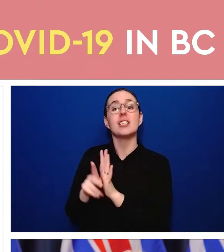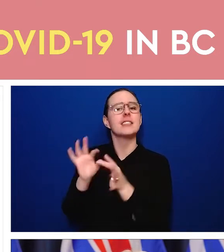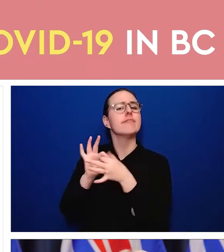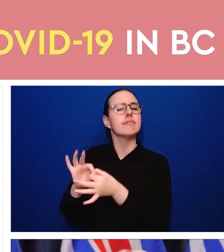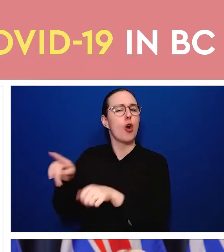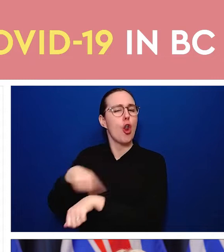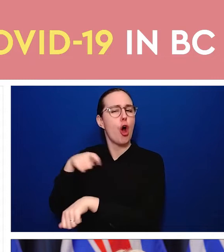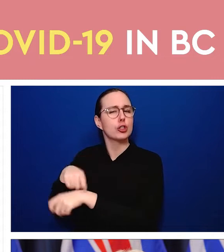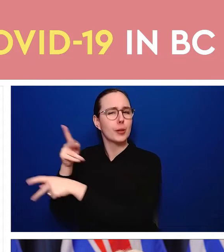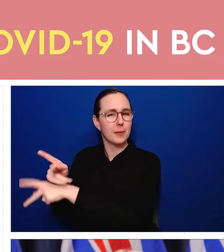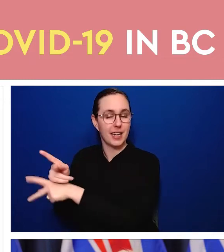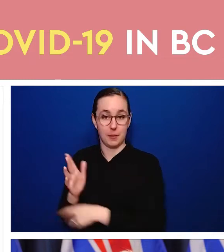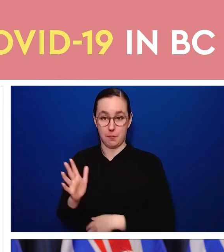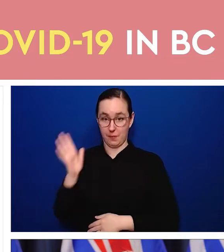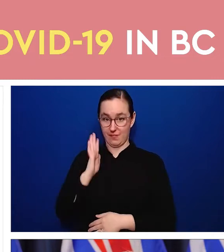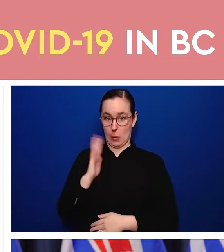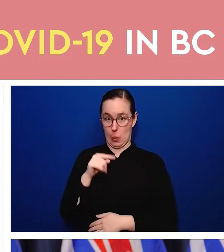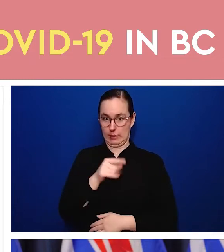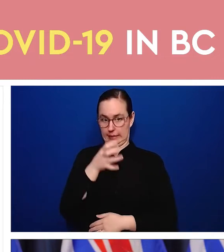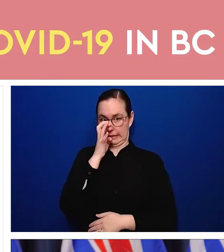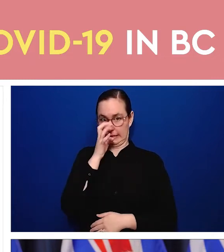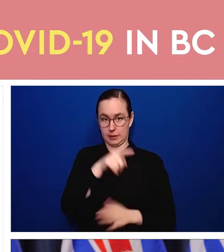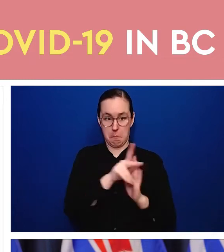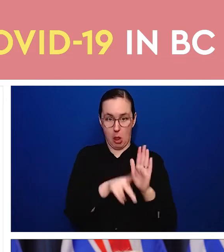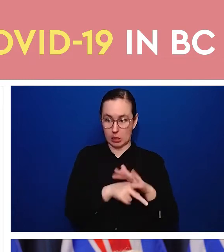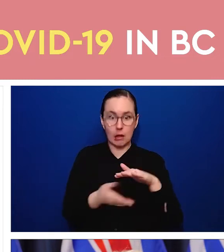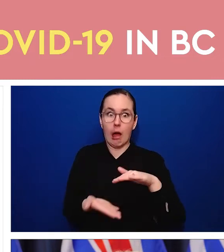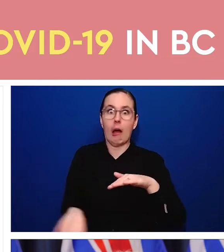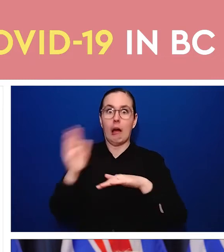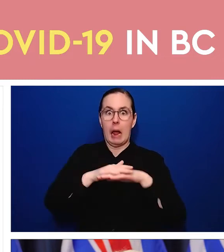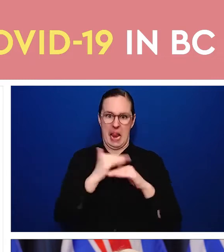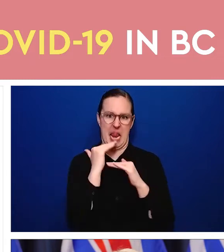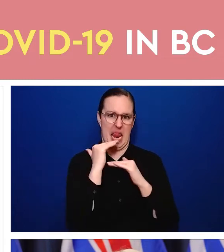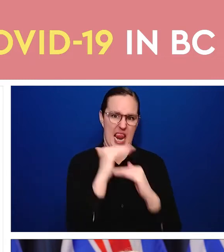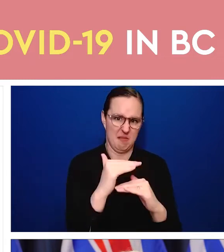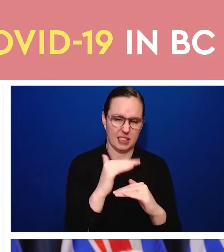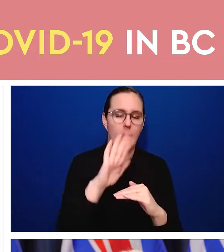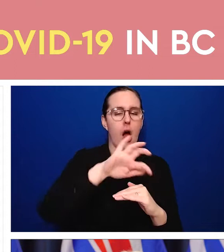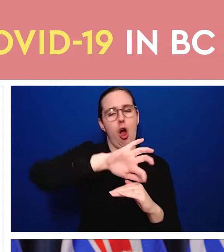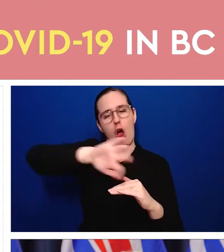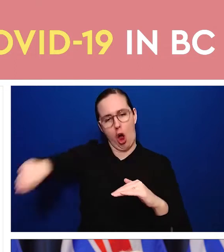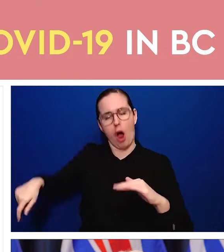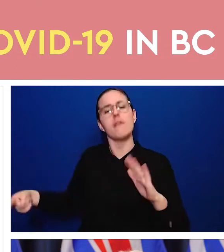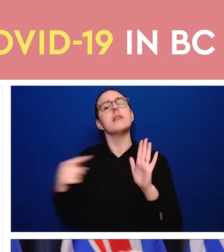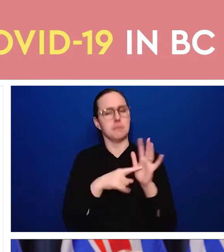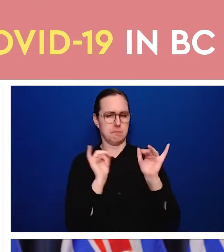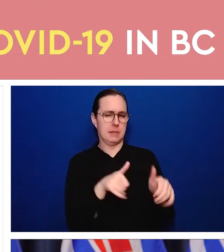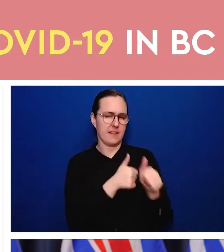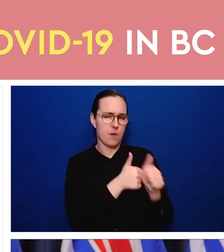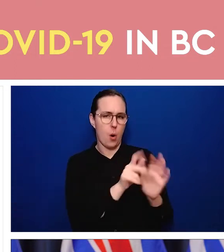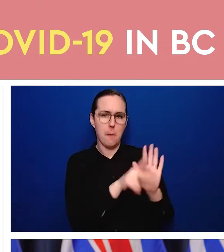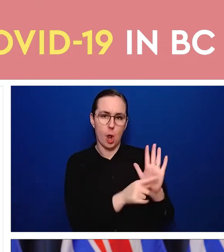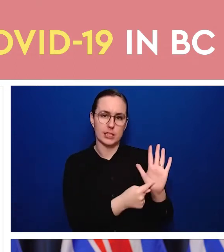additional measures that we put in place for Omicron. So that means starting a week from tomorrow on